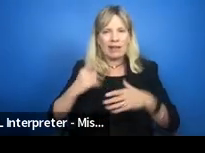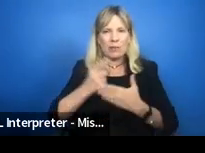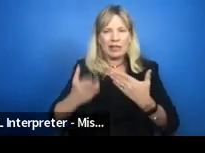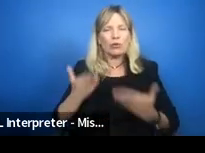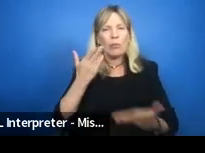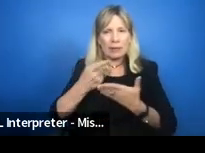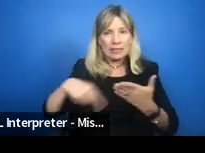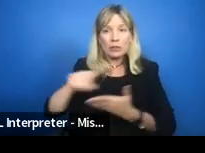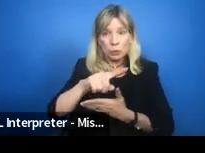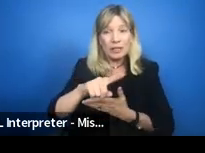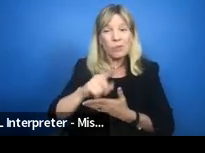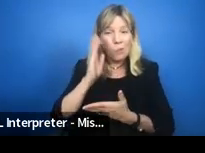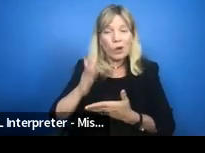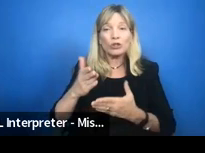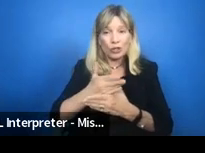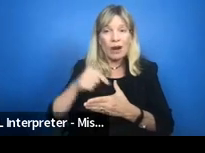week. And